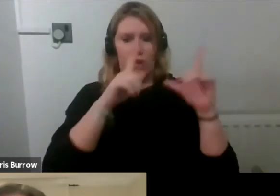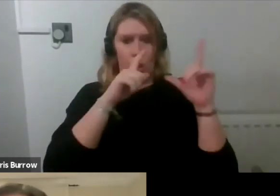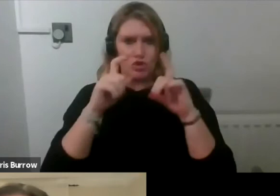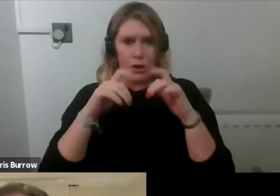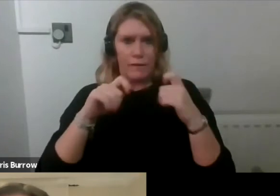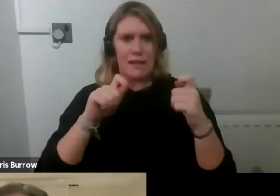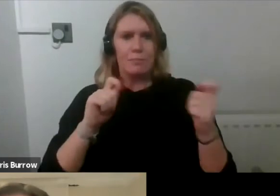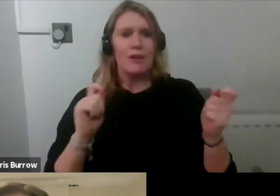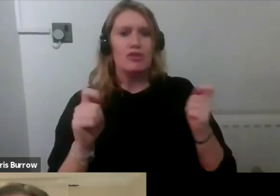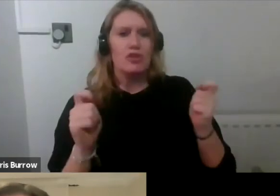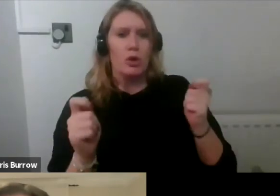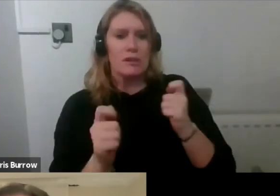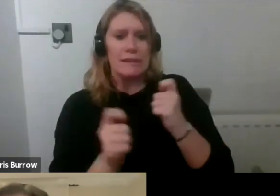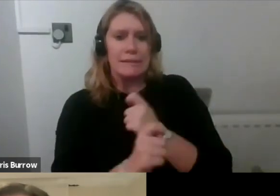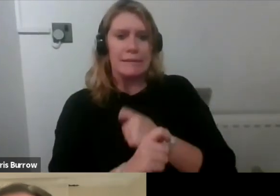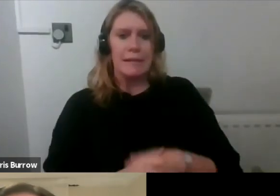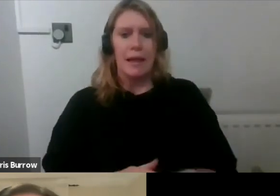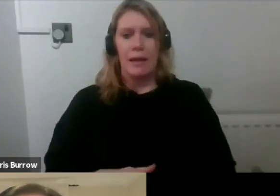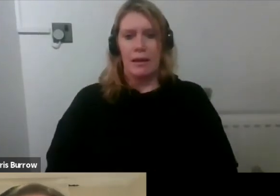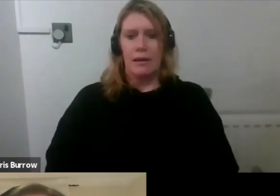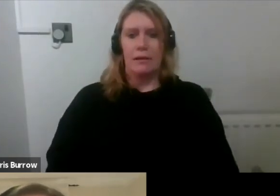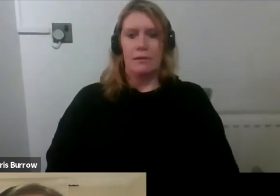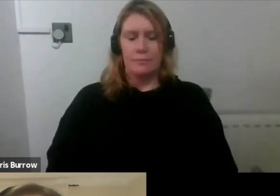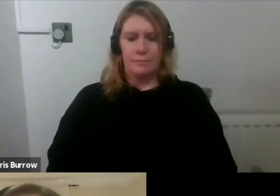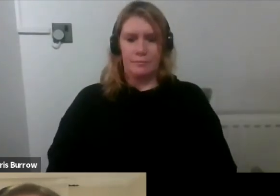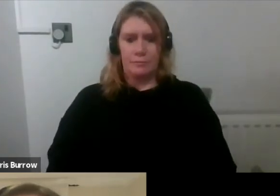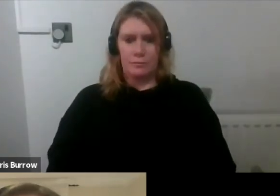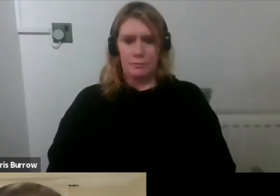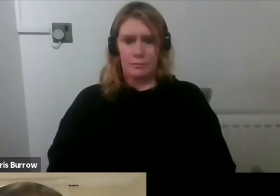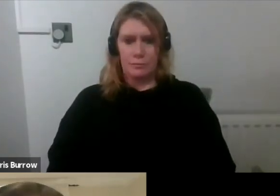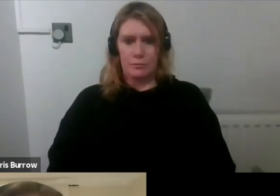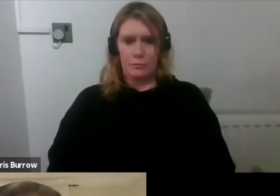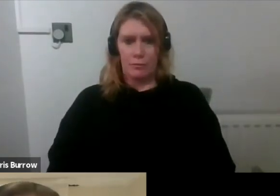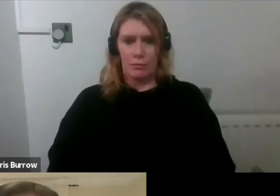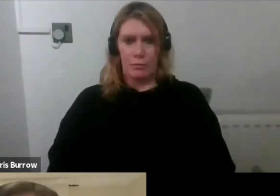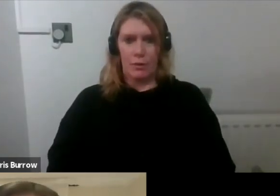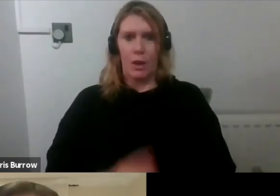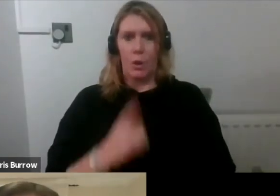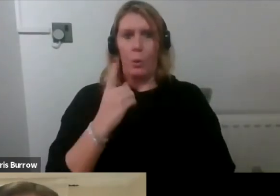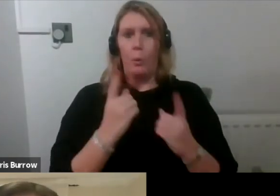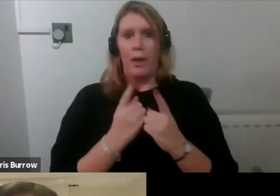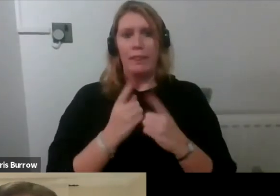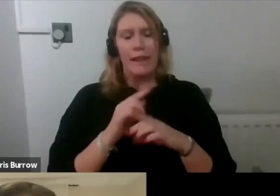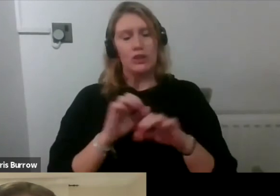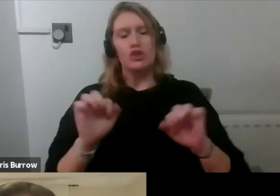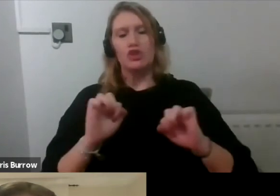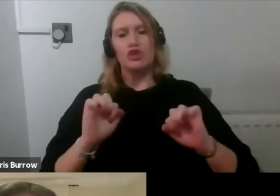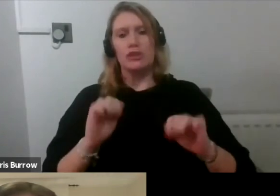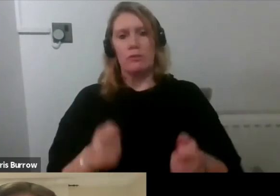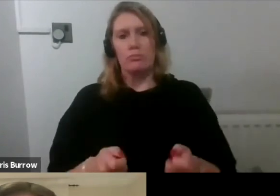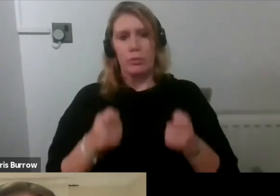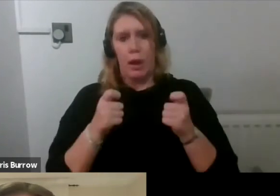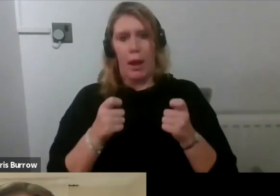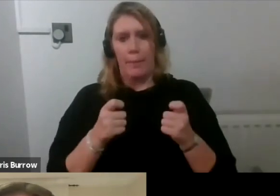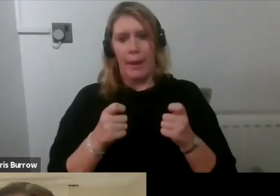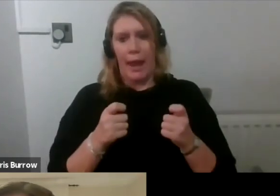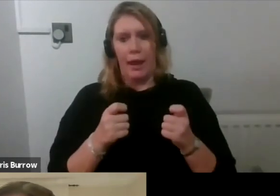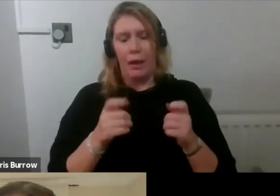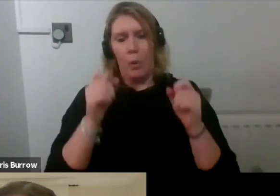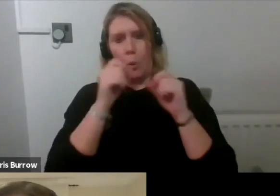there's a huge amount of detail. One thing we haven't talked about, and I'm aware we're coming to the end, and I don't know if anybody else has got any questions,